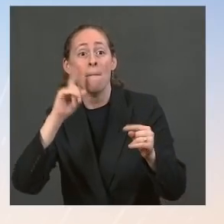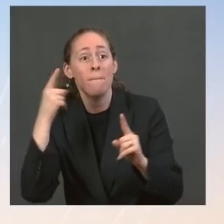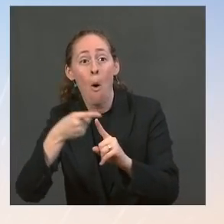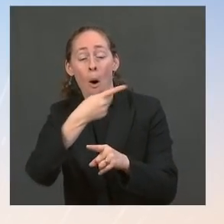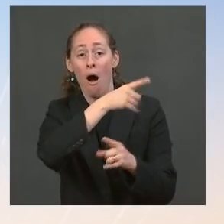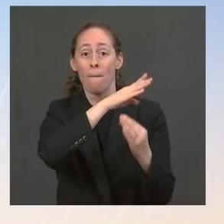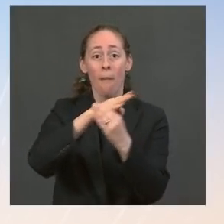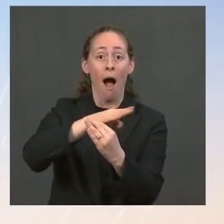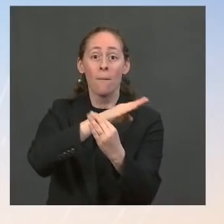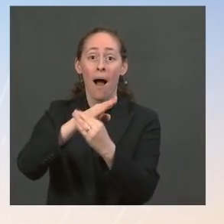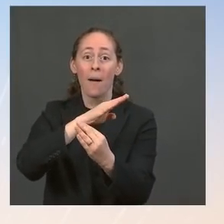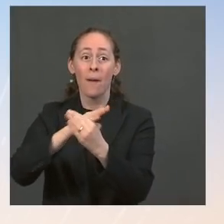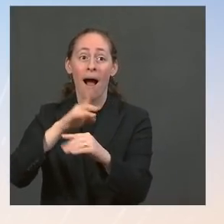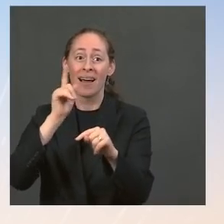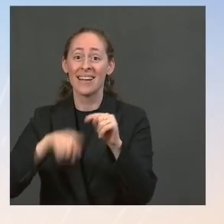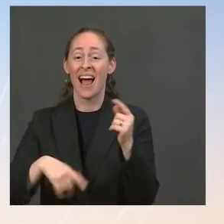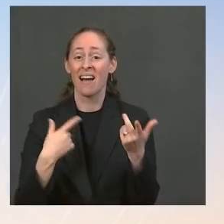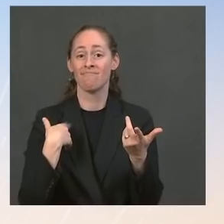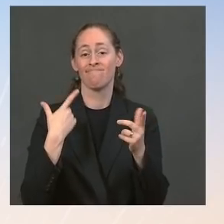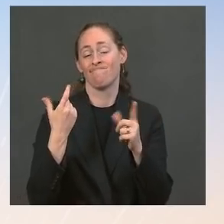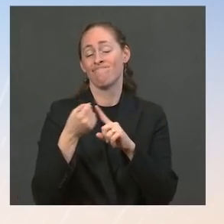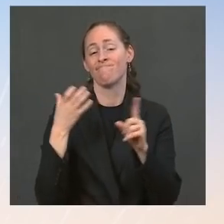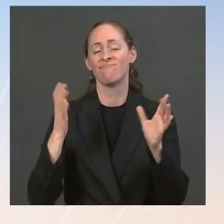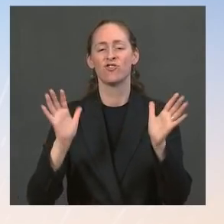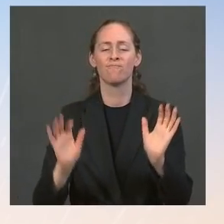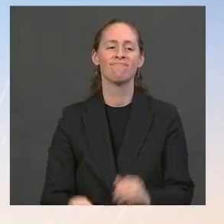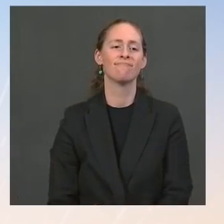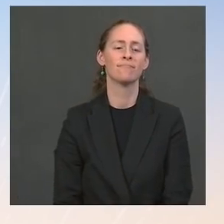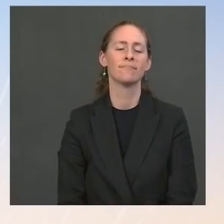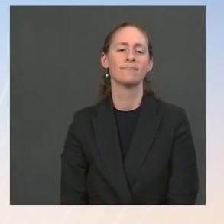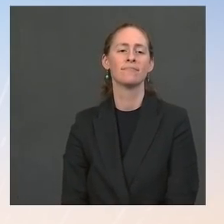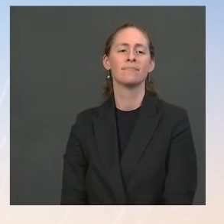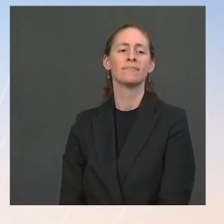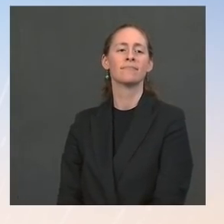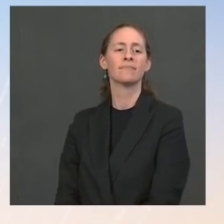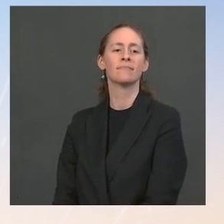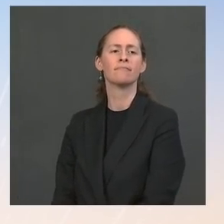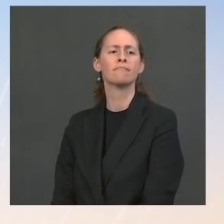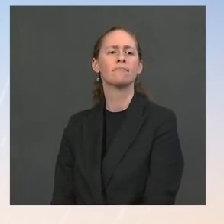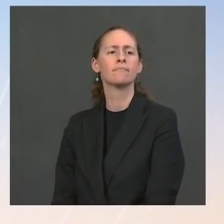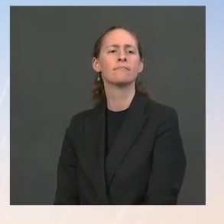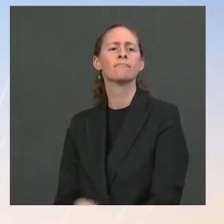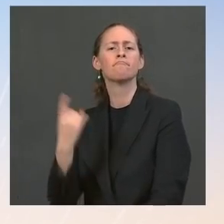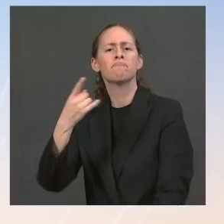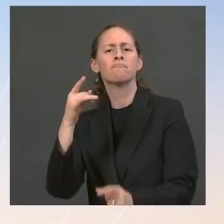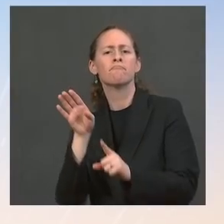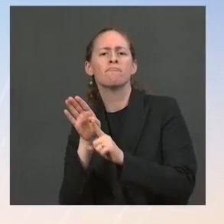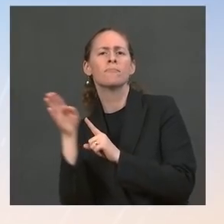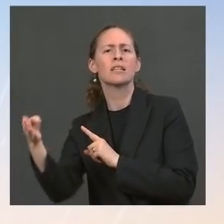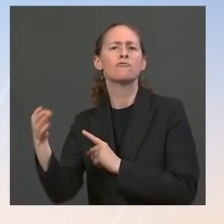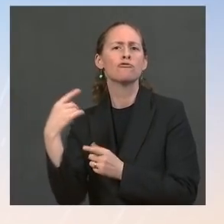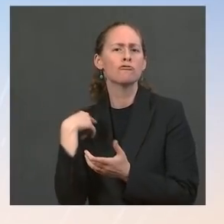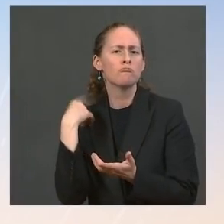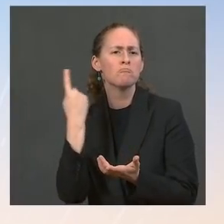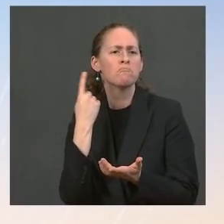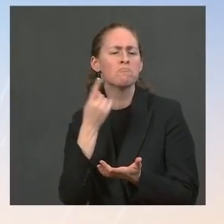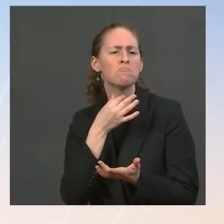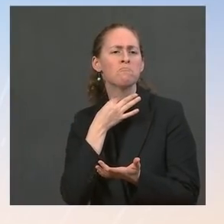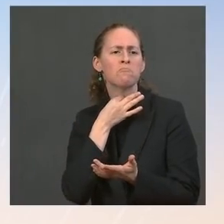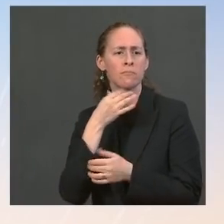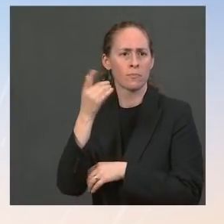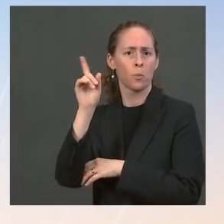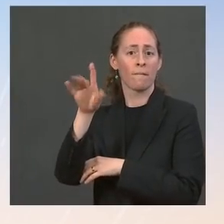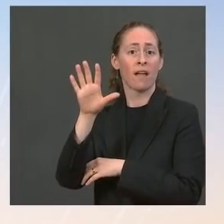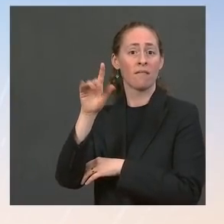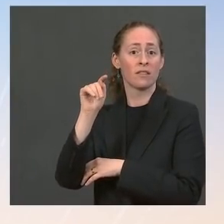more details on the legislative process. Just on the reconciliation package, is 1.5 trillion enough in new